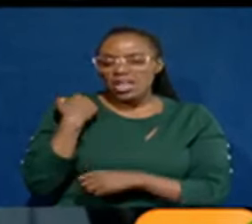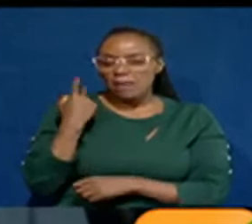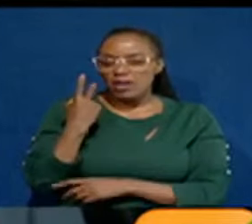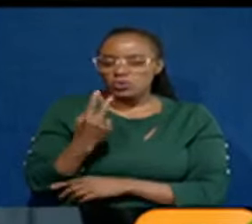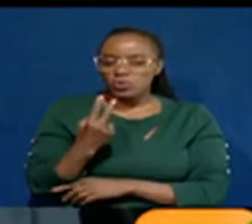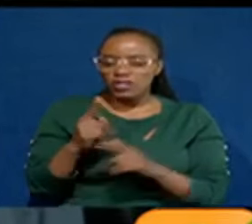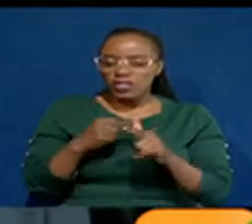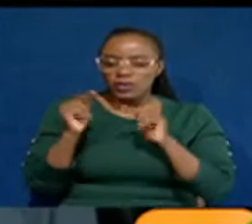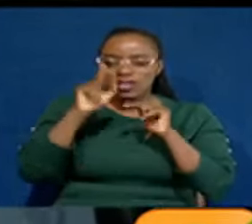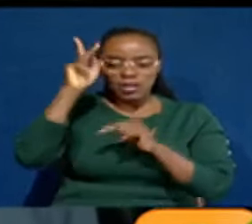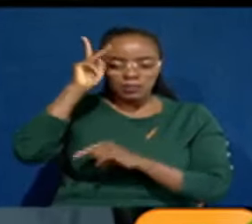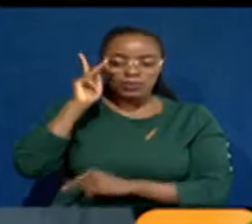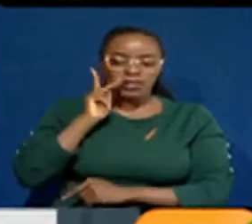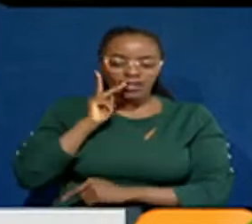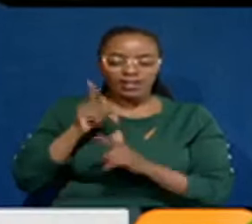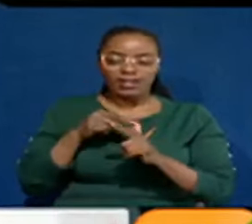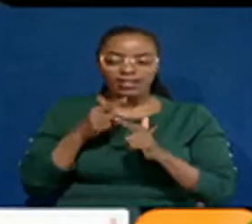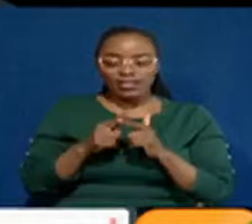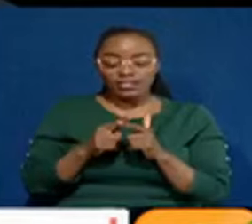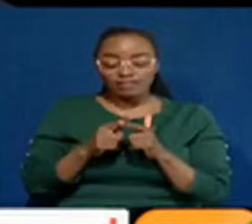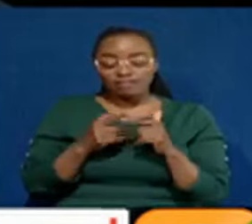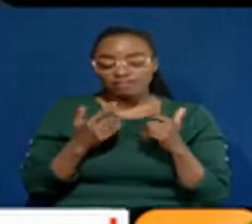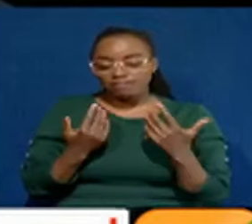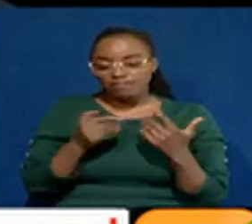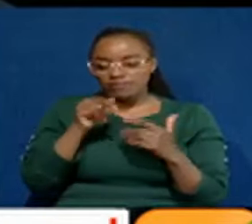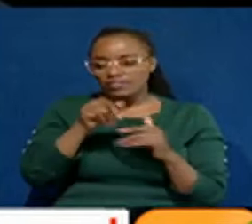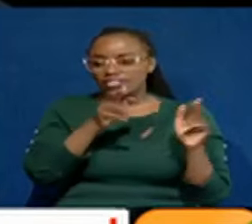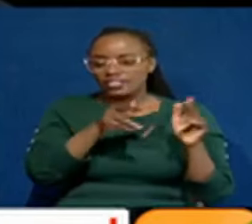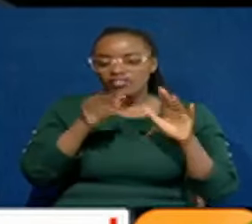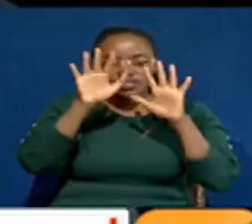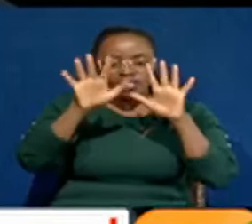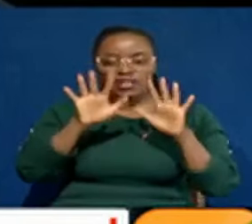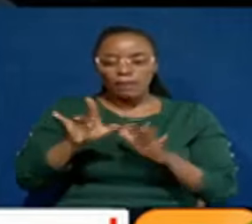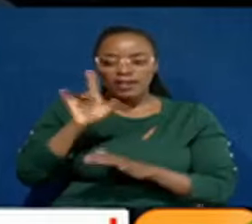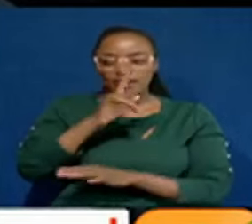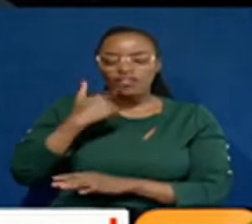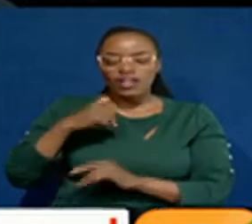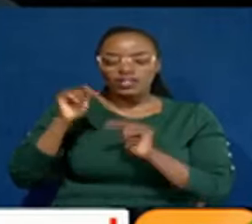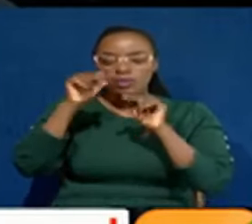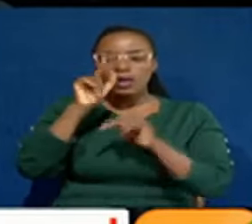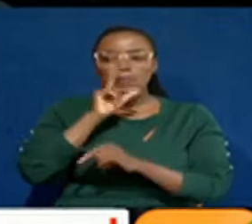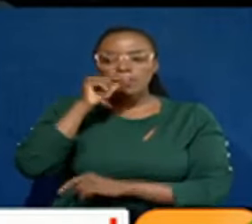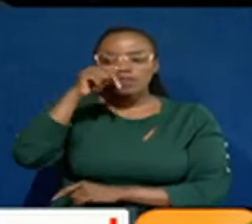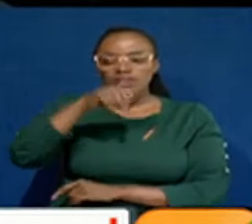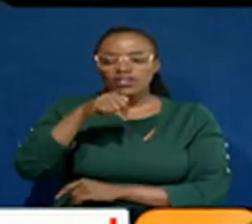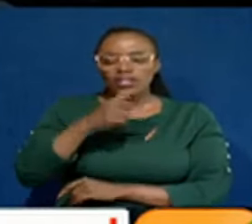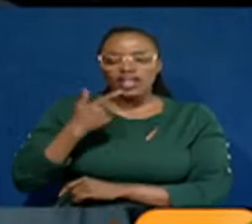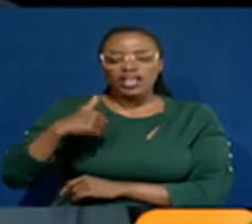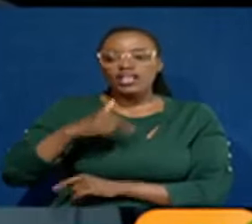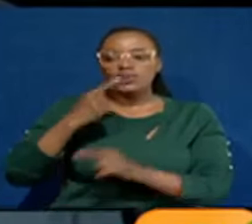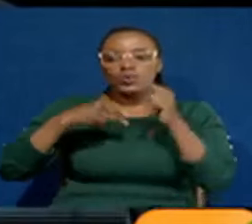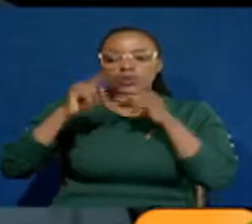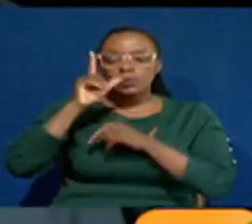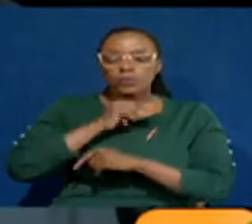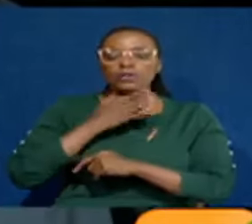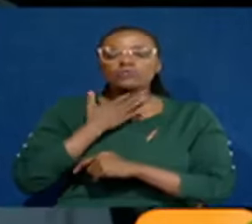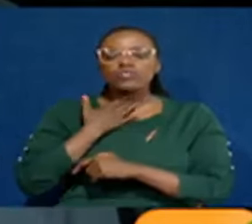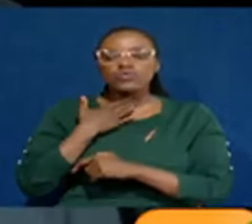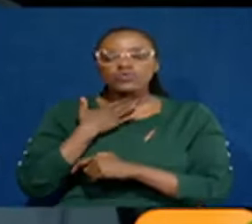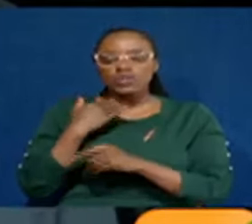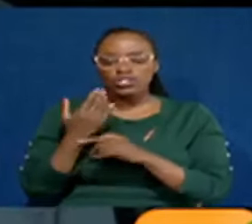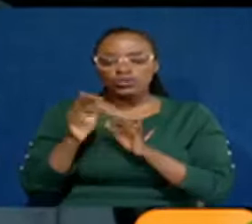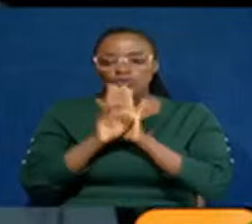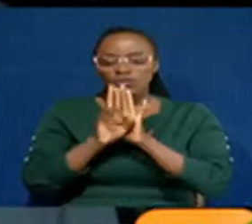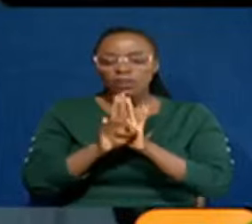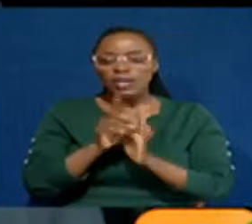to Karen, and it's just an amazing day that we are here today and we have won, and we'd like to